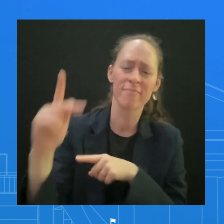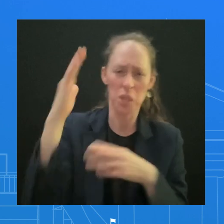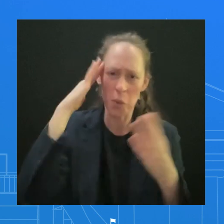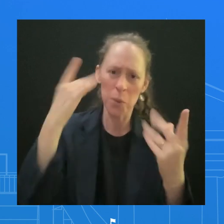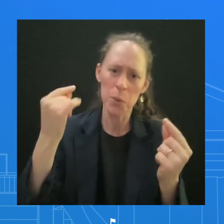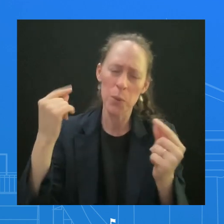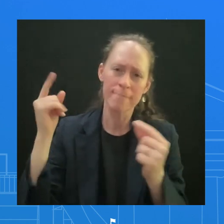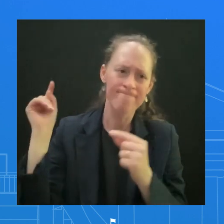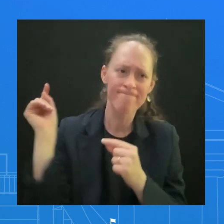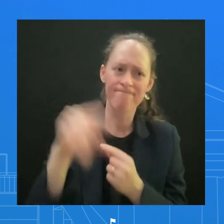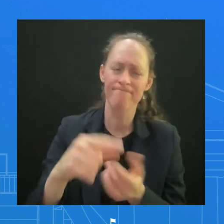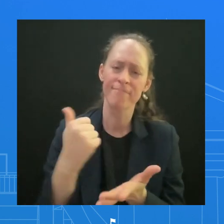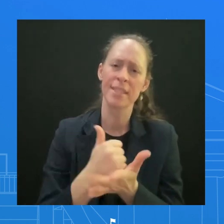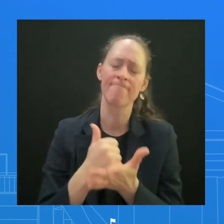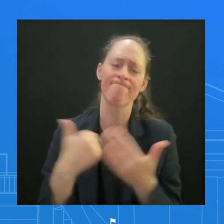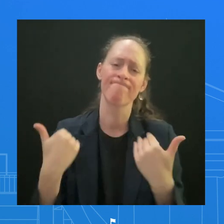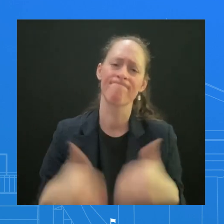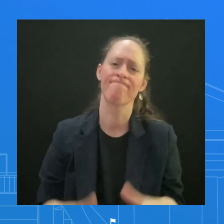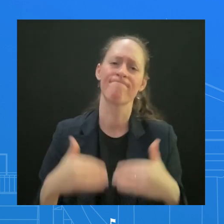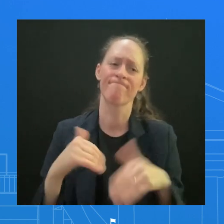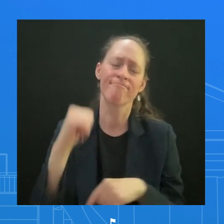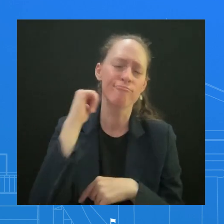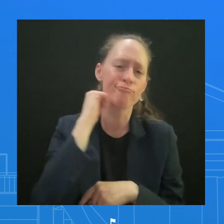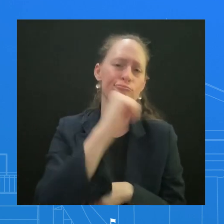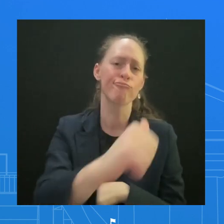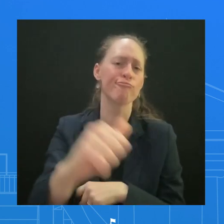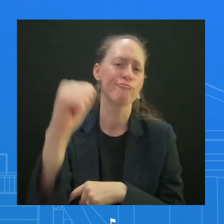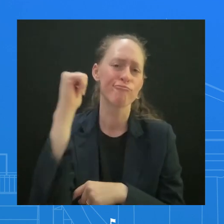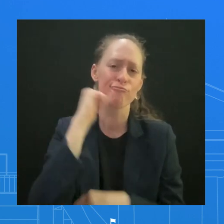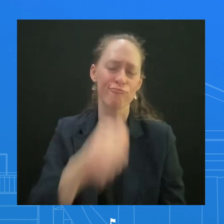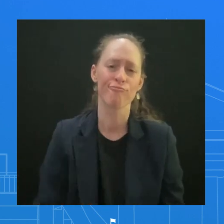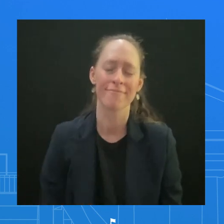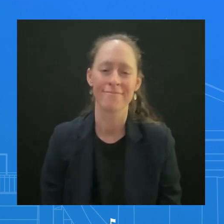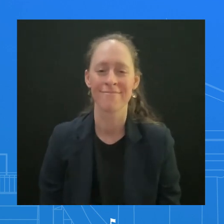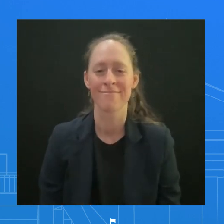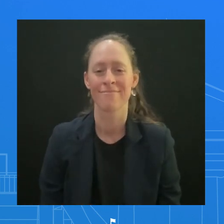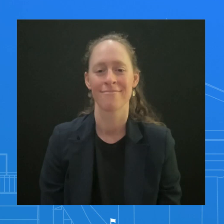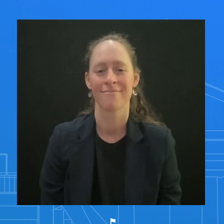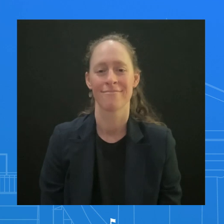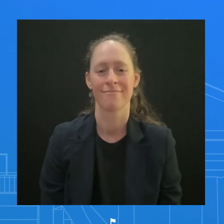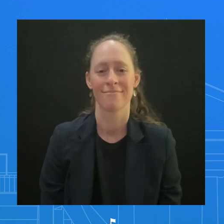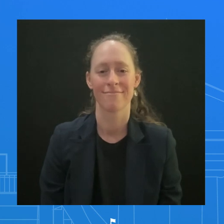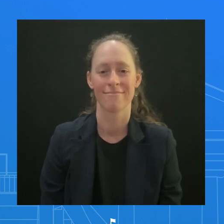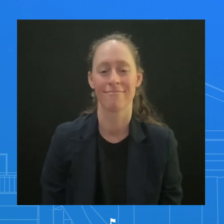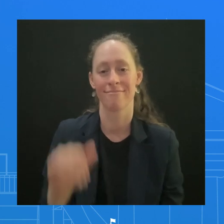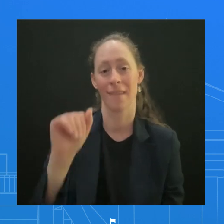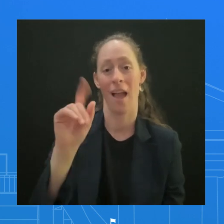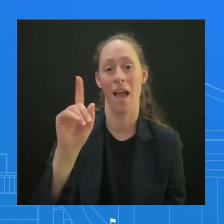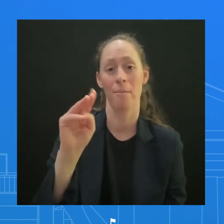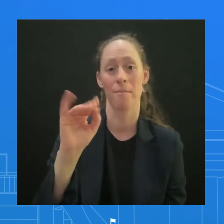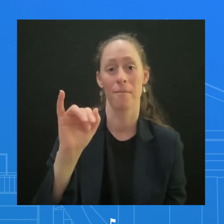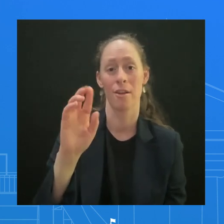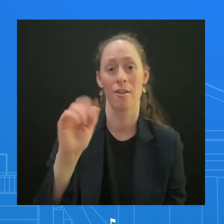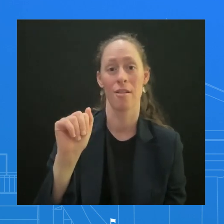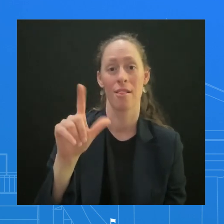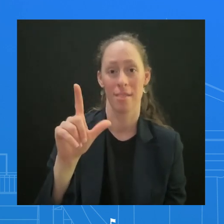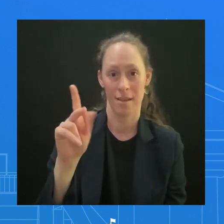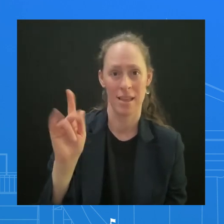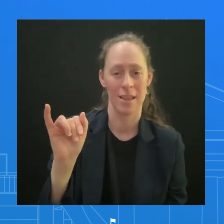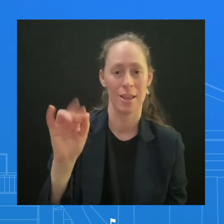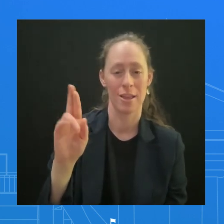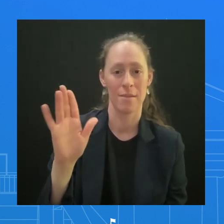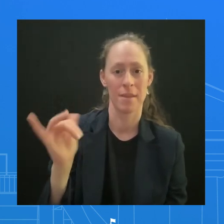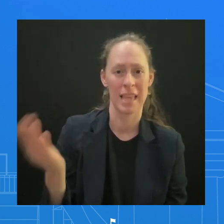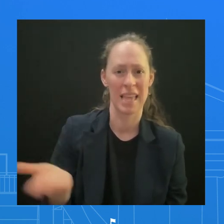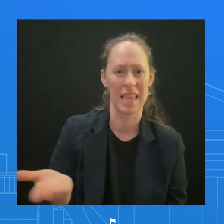and every day. With that, as you all know, the Admiral is here to join me at the podium to speak to any questions that you may have